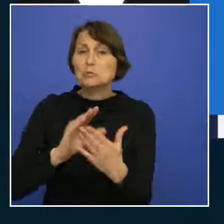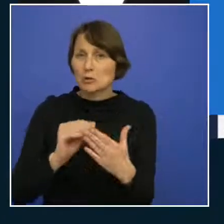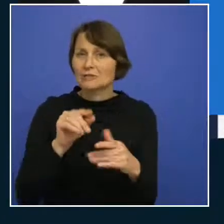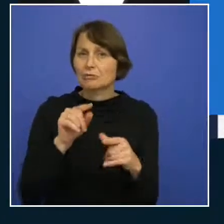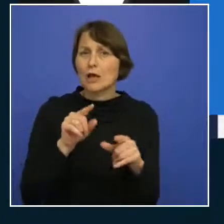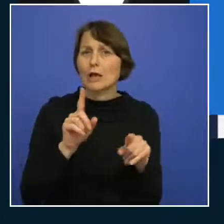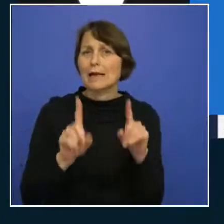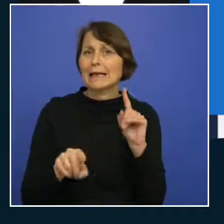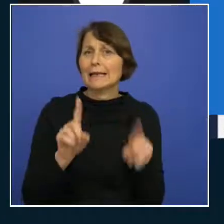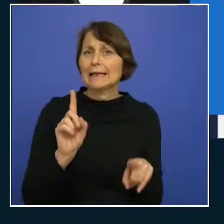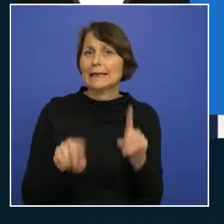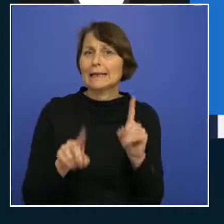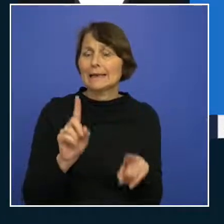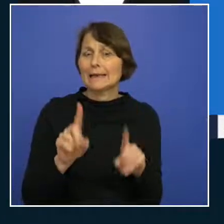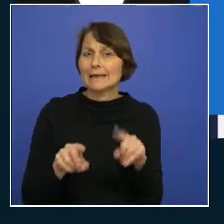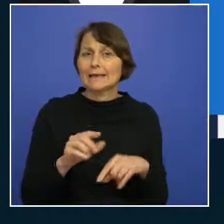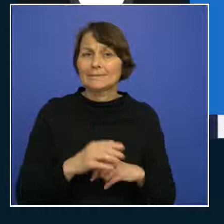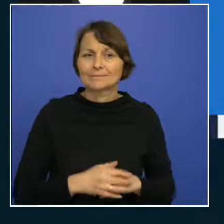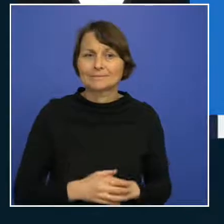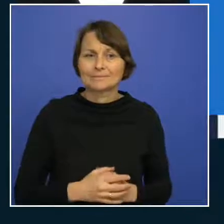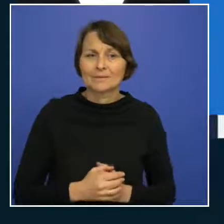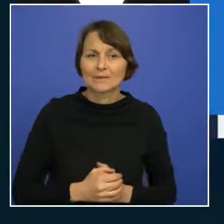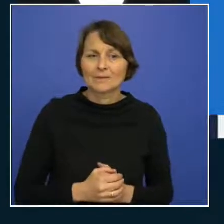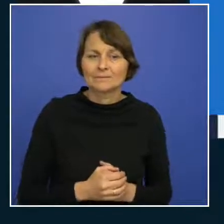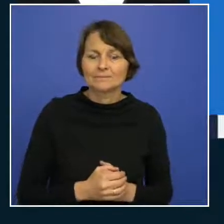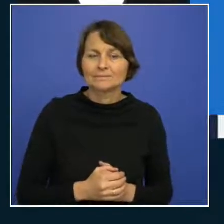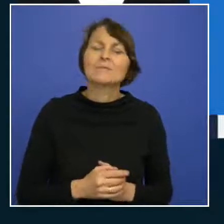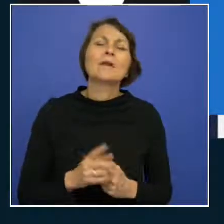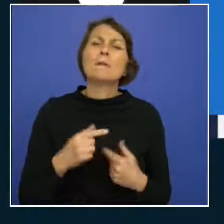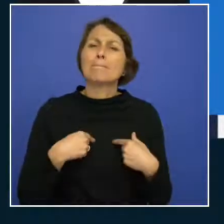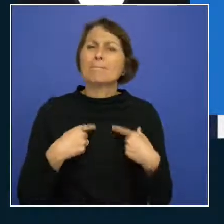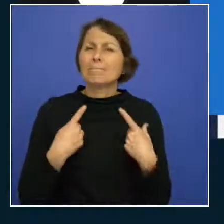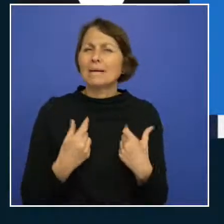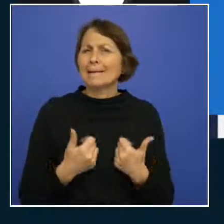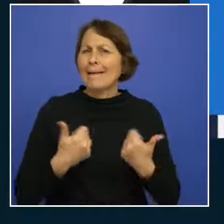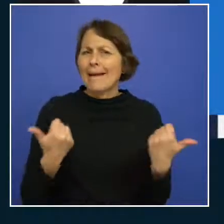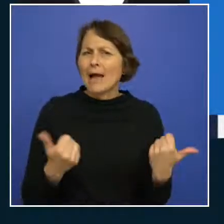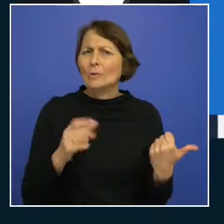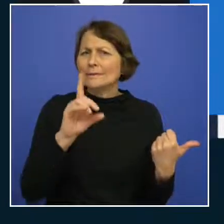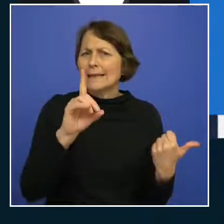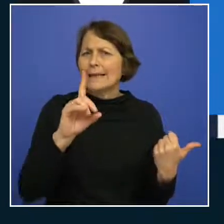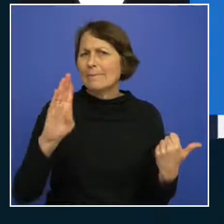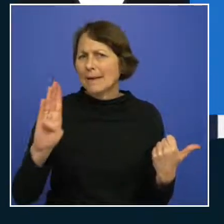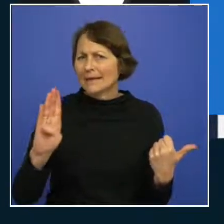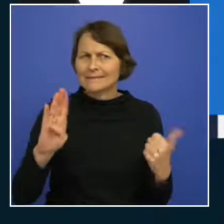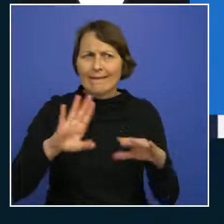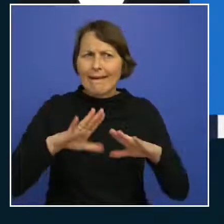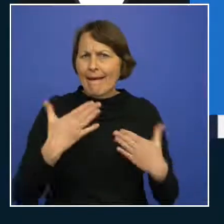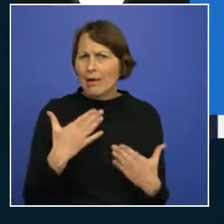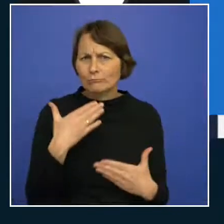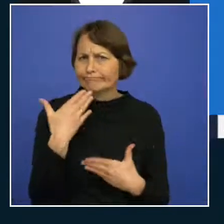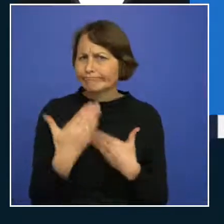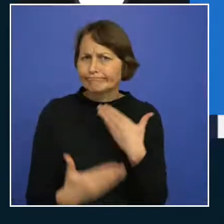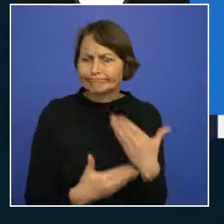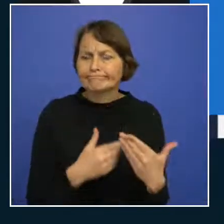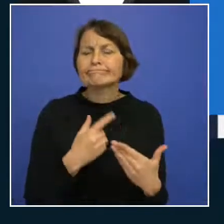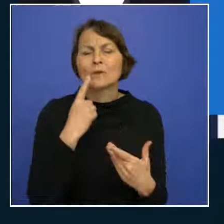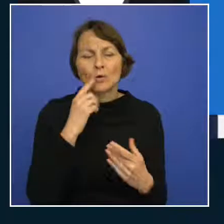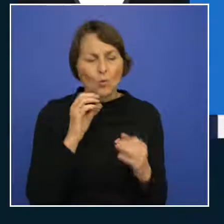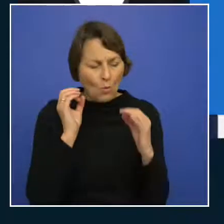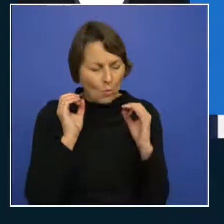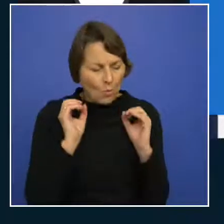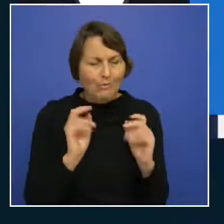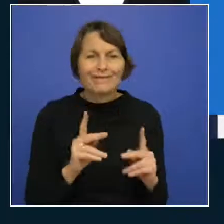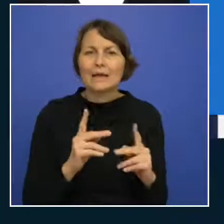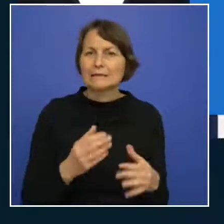the database, right? How are we going to go about the database, right? And I think we then decided that why don't